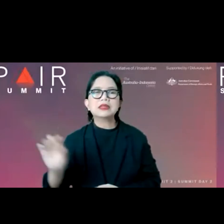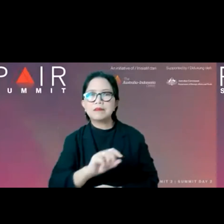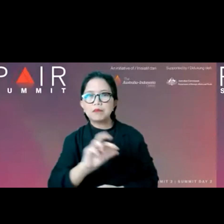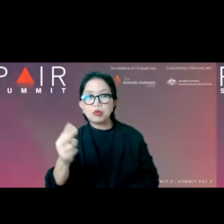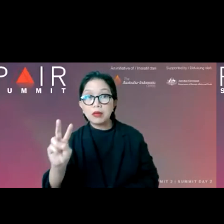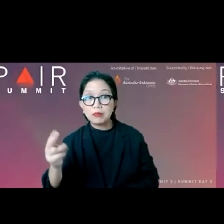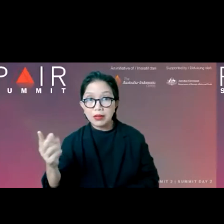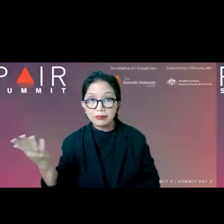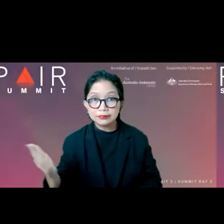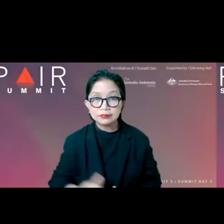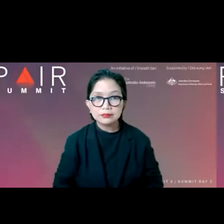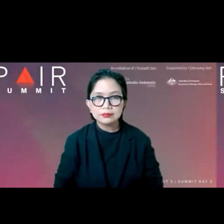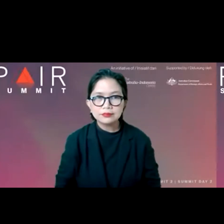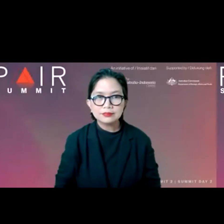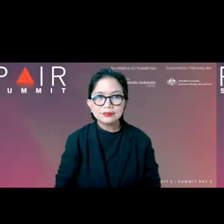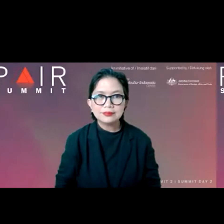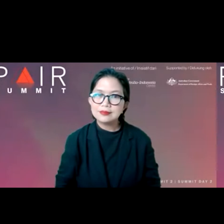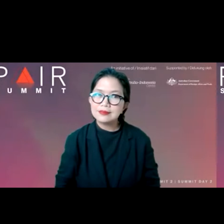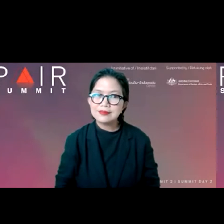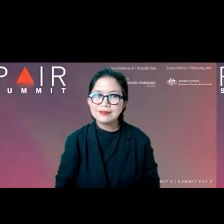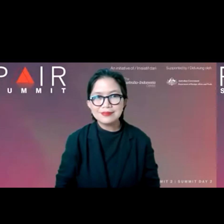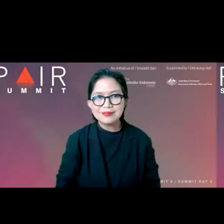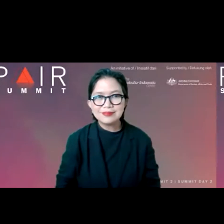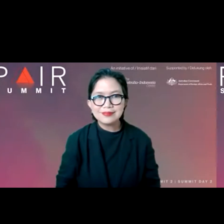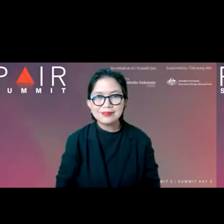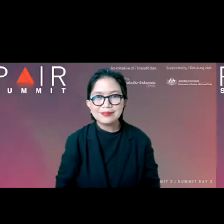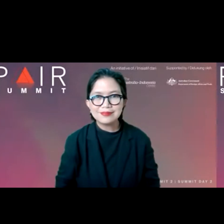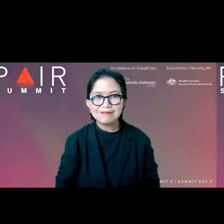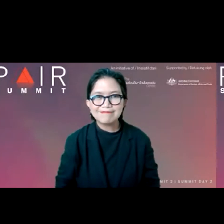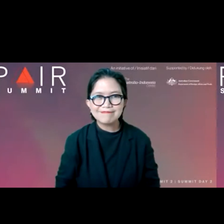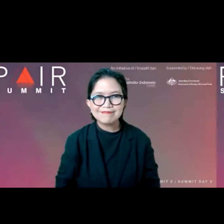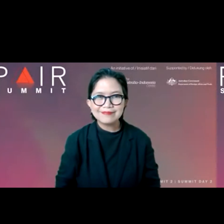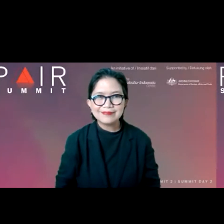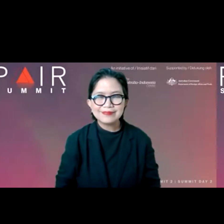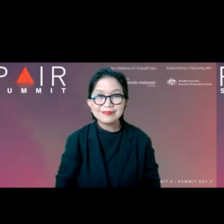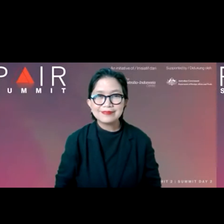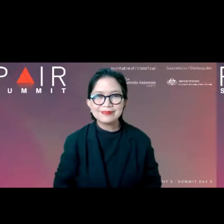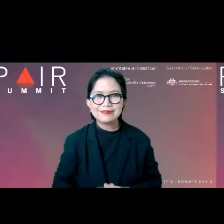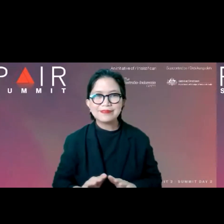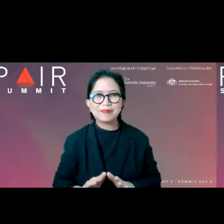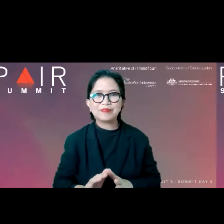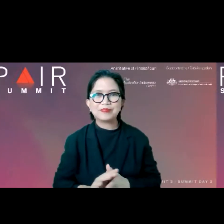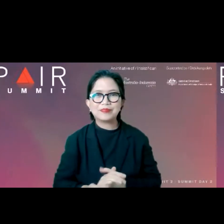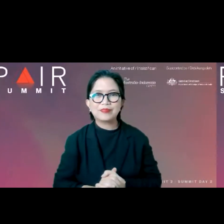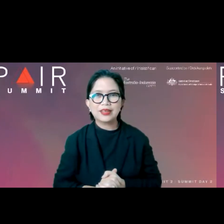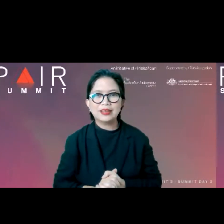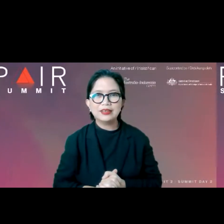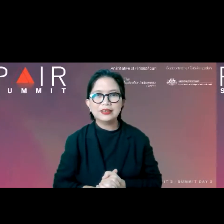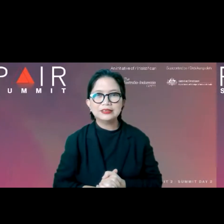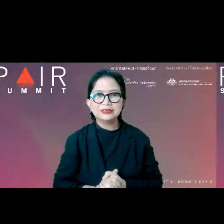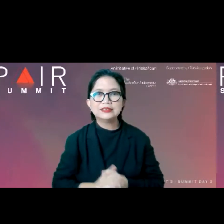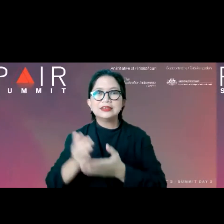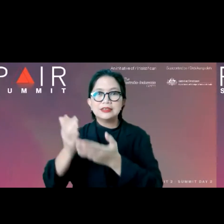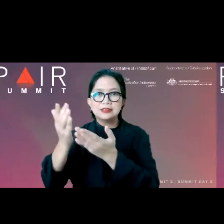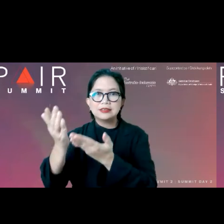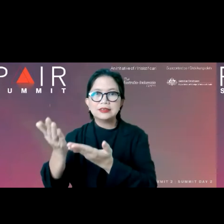greatest solution in the world, but if people don't adopt it, it's going nowhere fast. And Shara, this is your particular